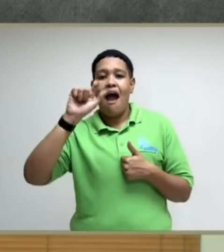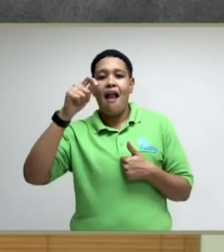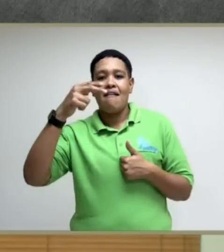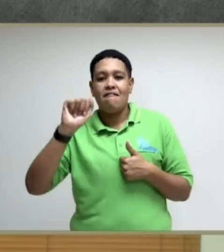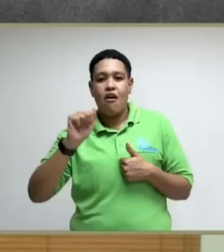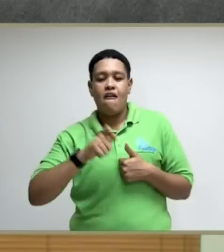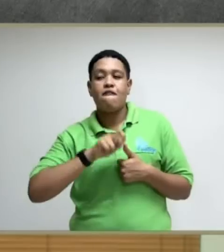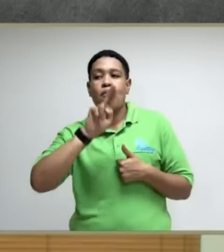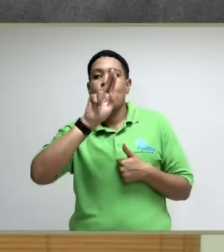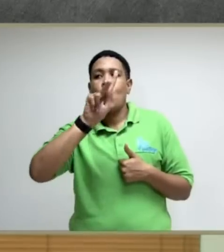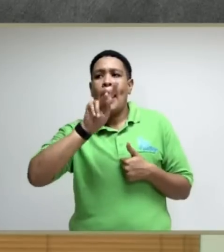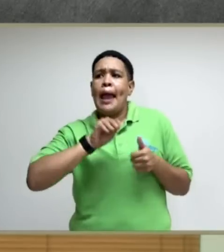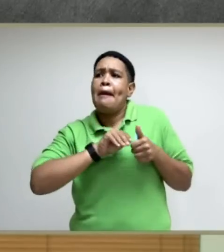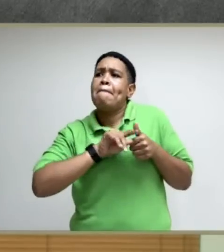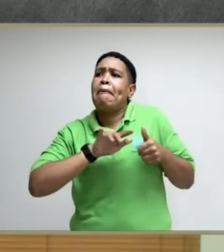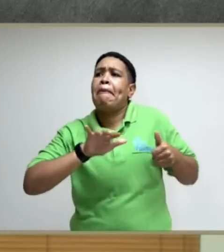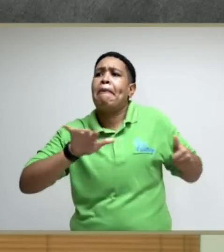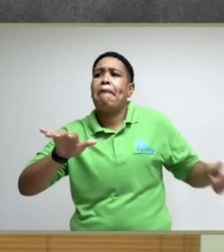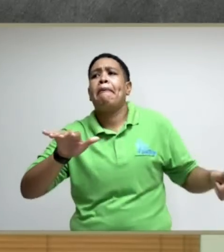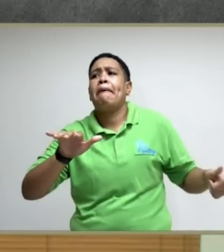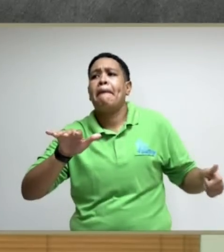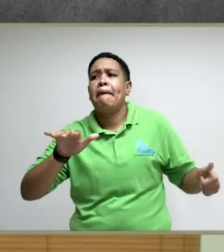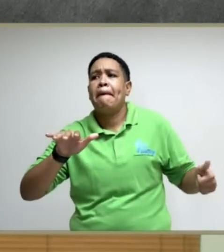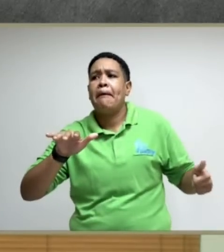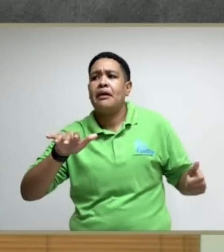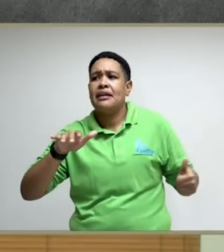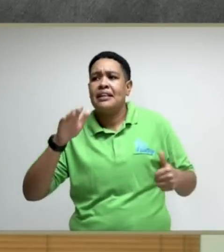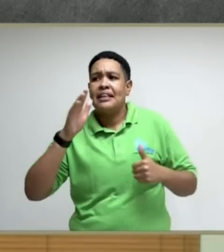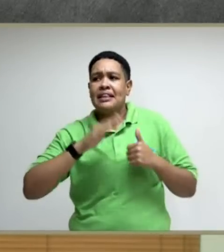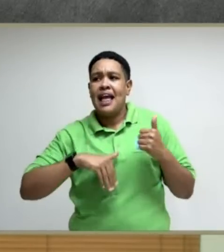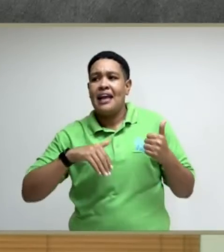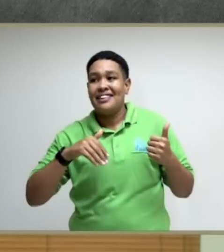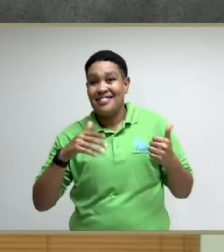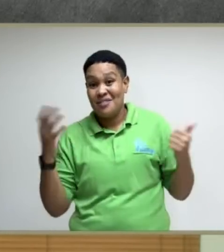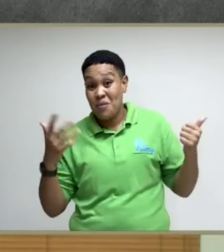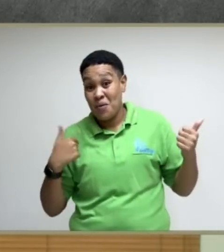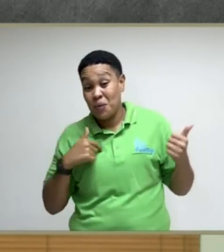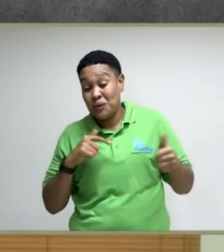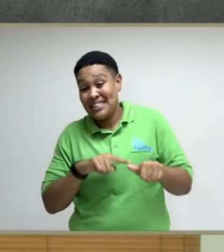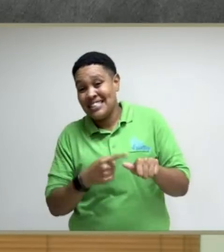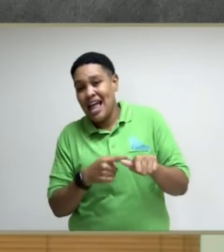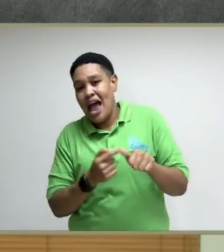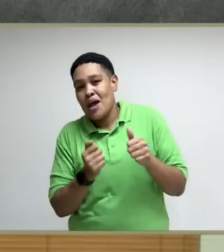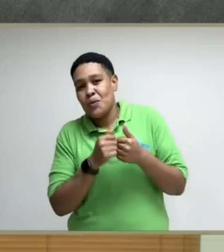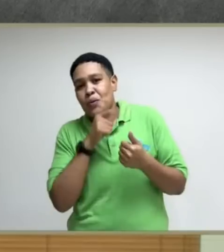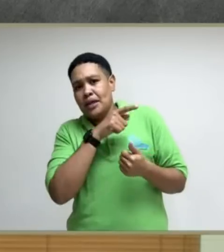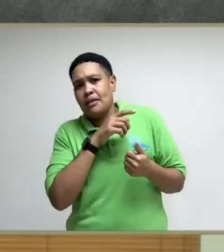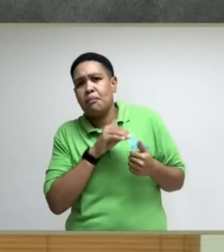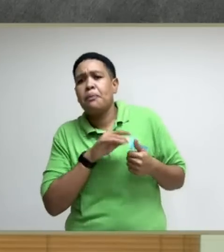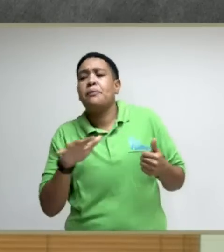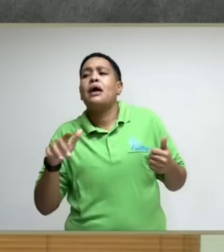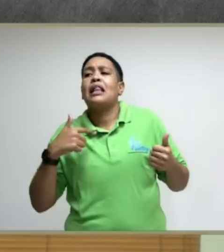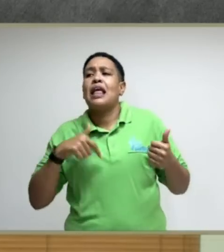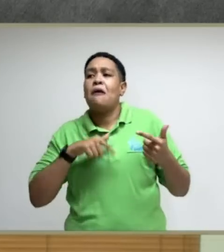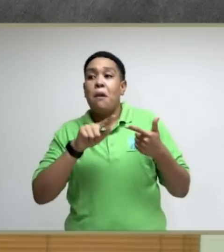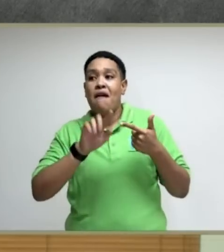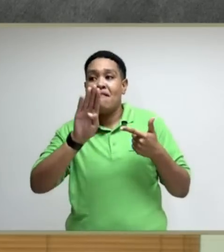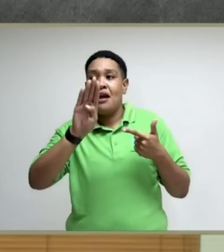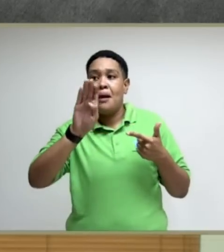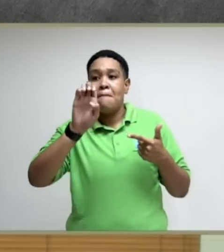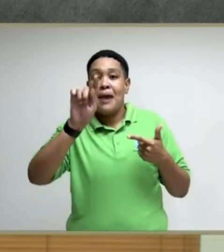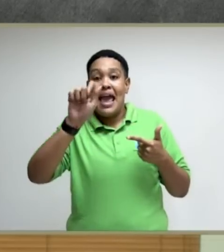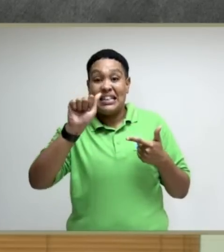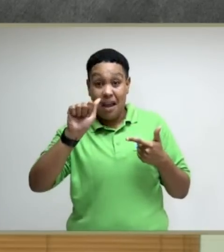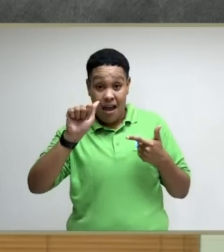more transmissible than the wild strain that we started off with. And then we had the Beta variant, which